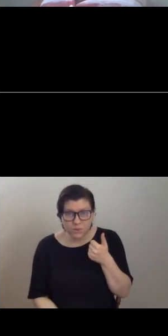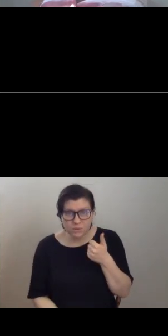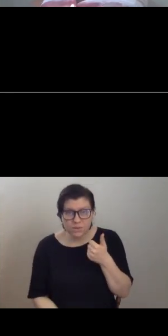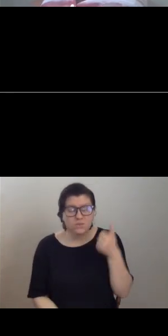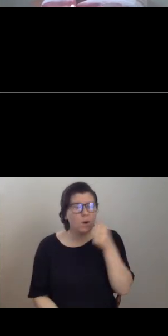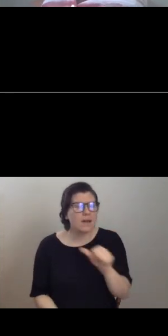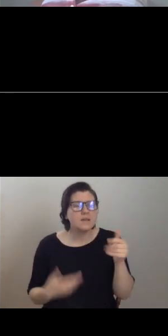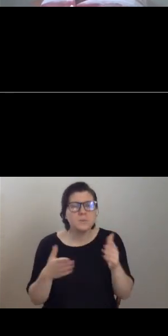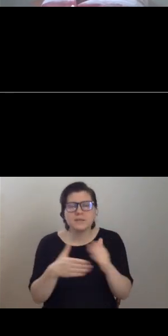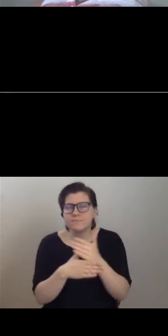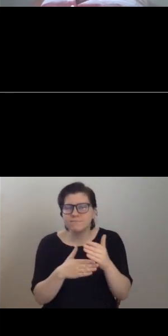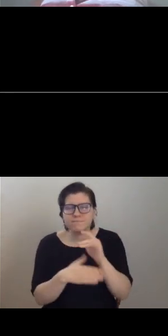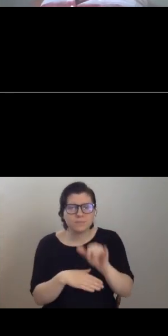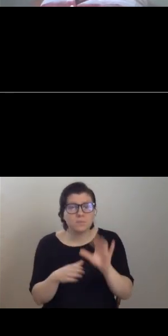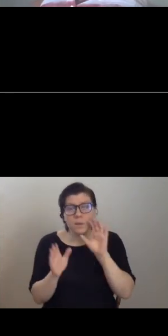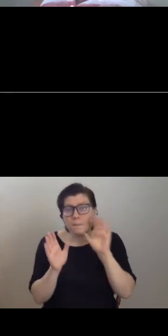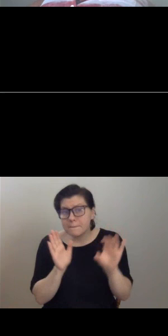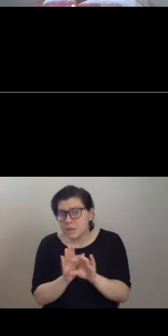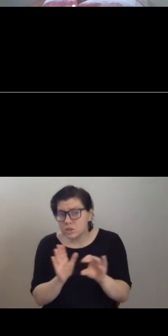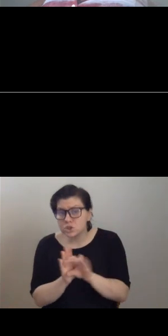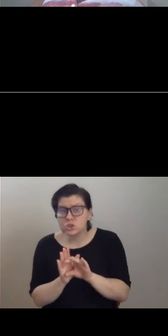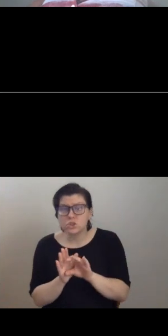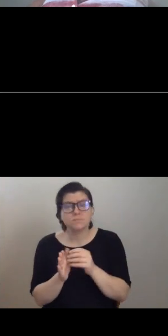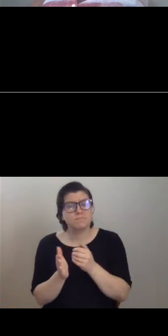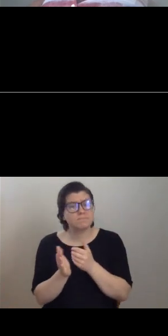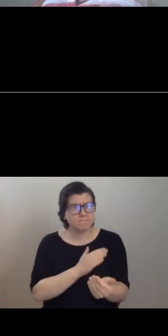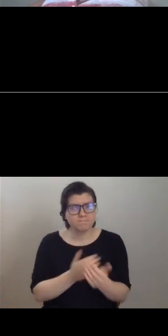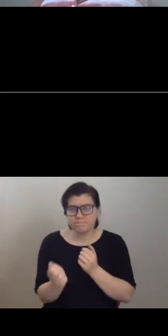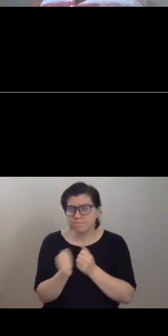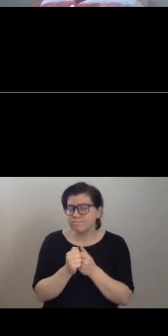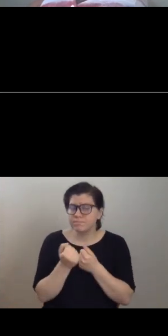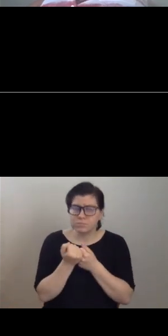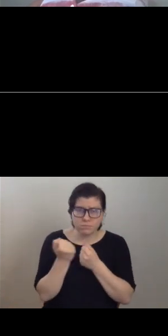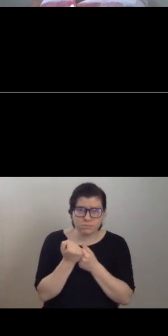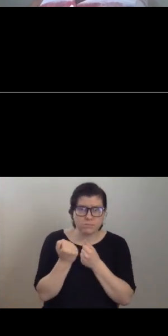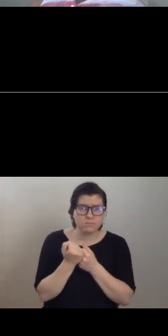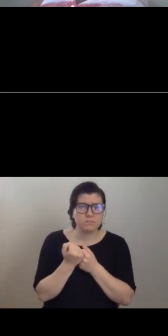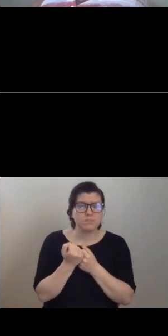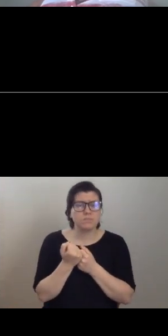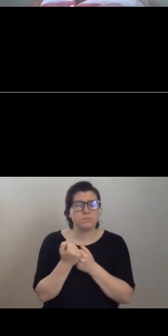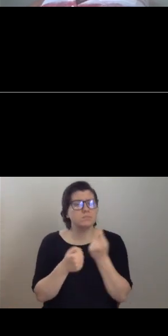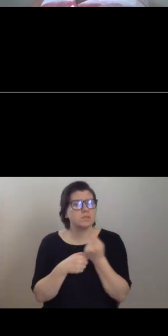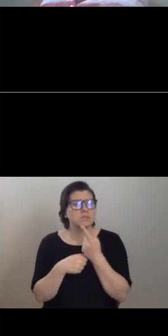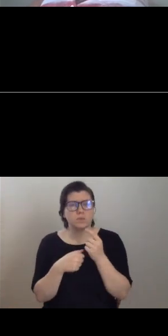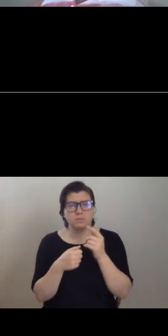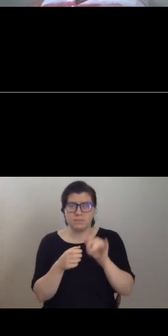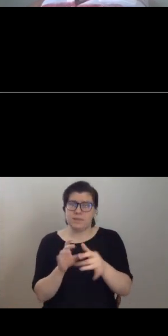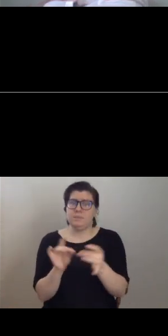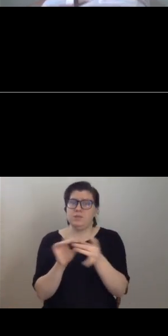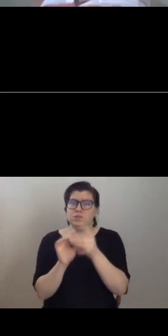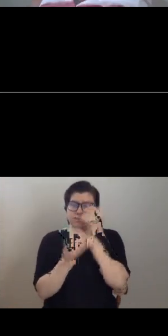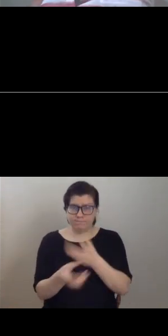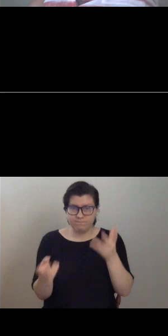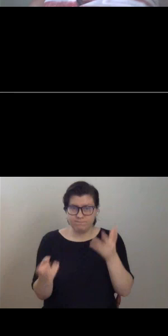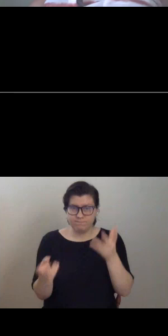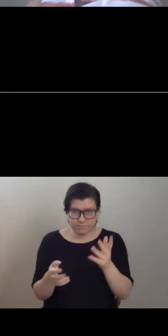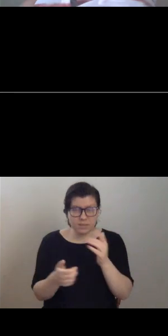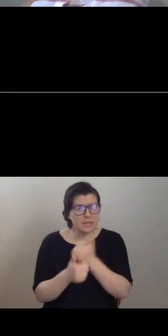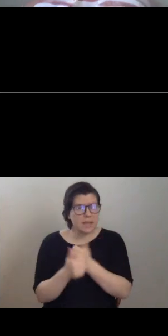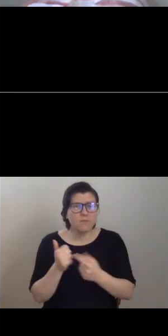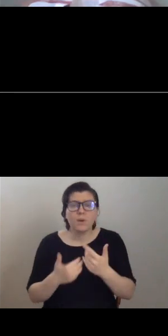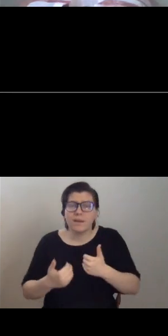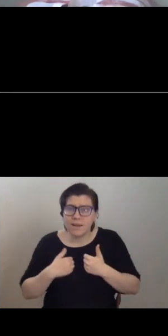that, whether it would be pictures, whatever, with the support of someone, getting that message out there, because everybody has a